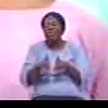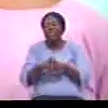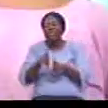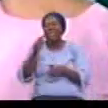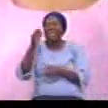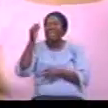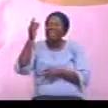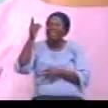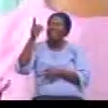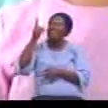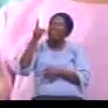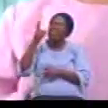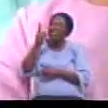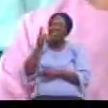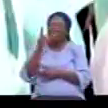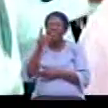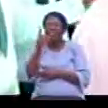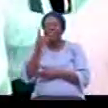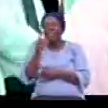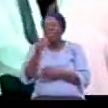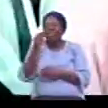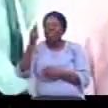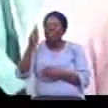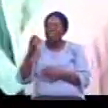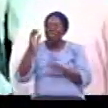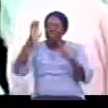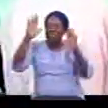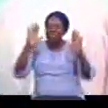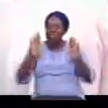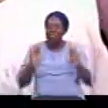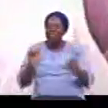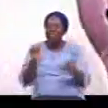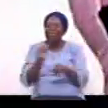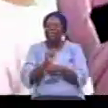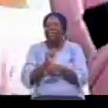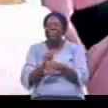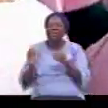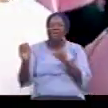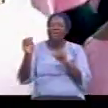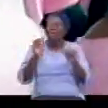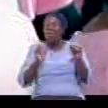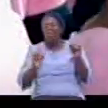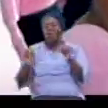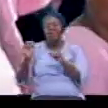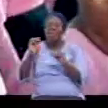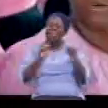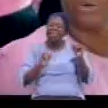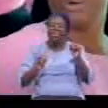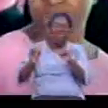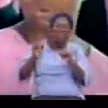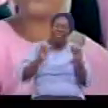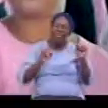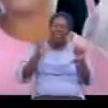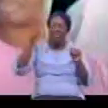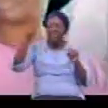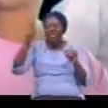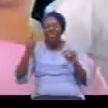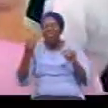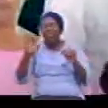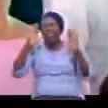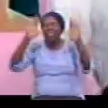You are the God of mystery, champion of history. There is no